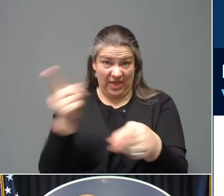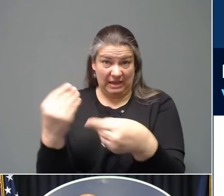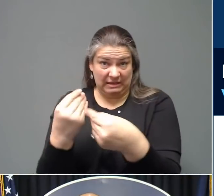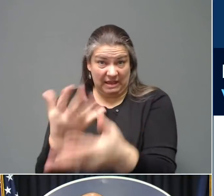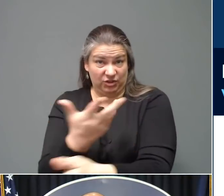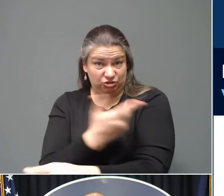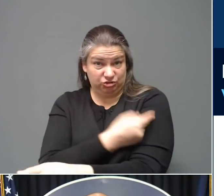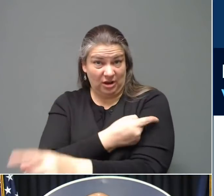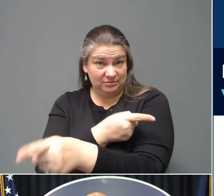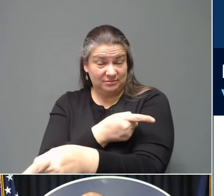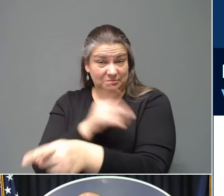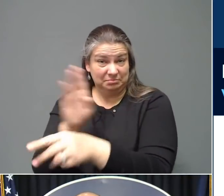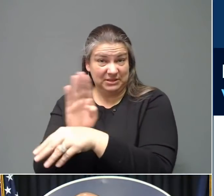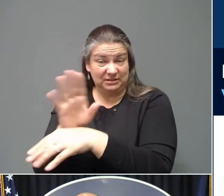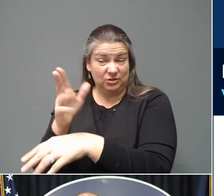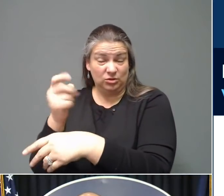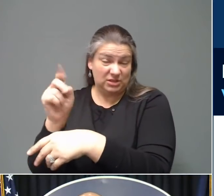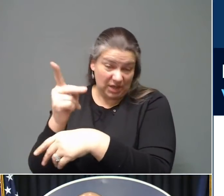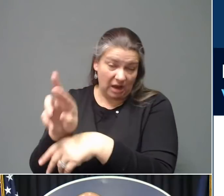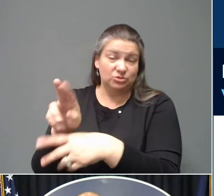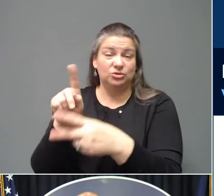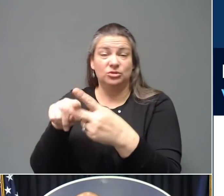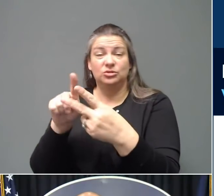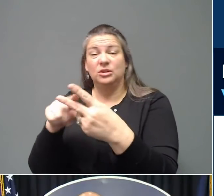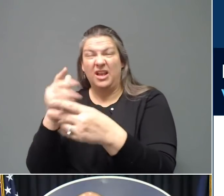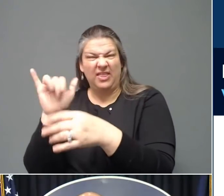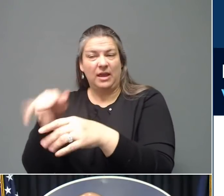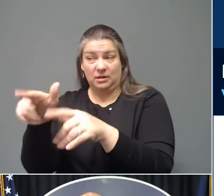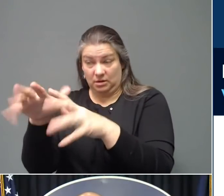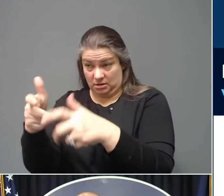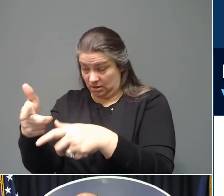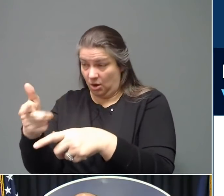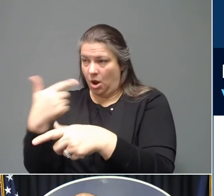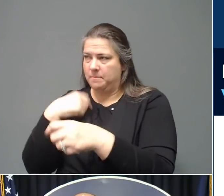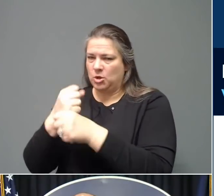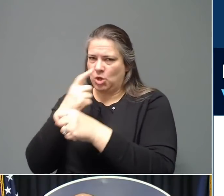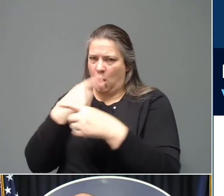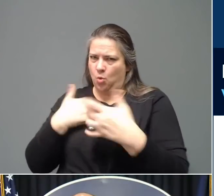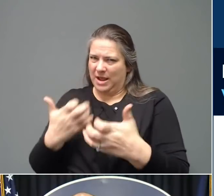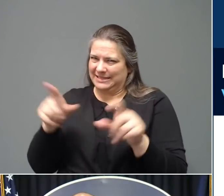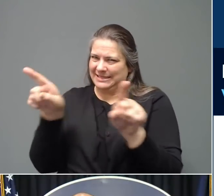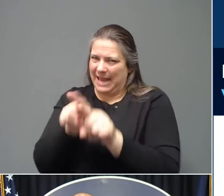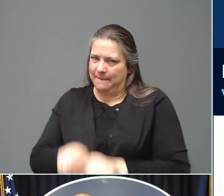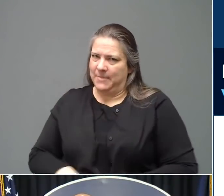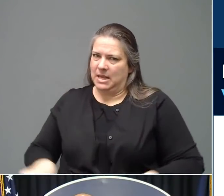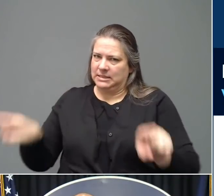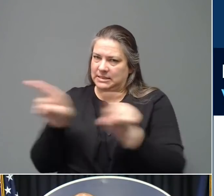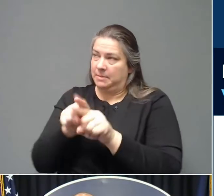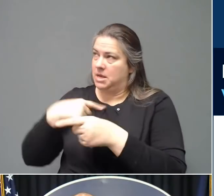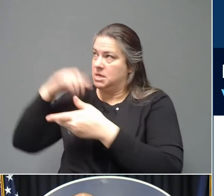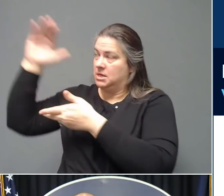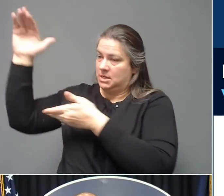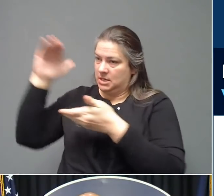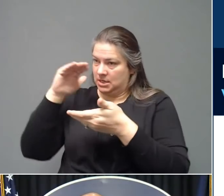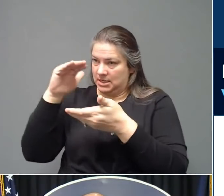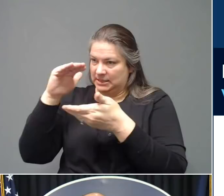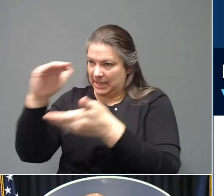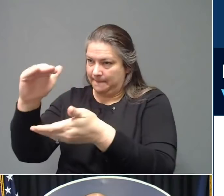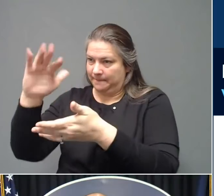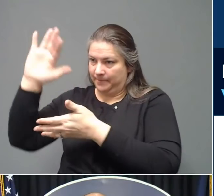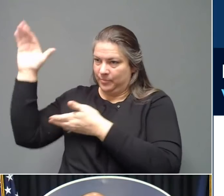include doctors and nurses, but also social workers and therapists and people who care for vulnerable people in home-based